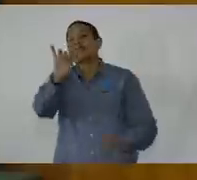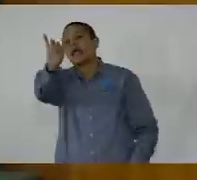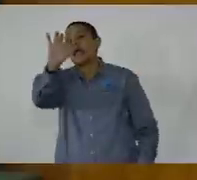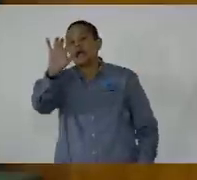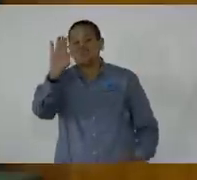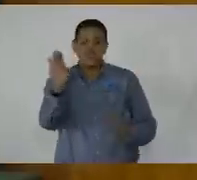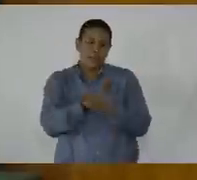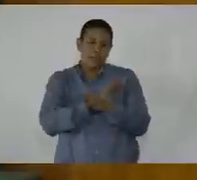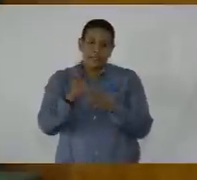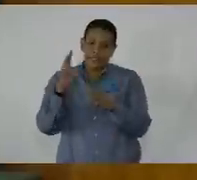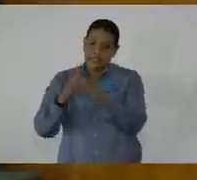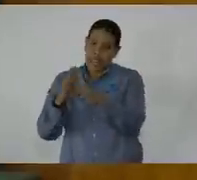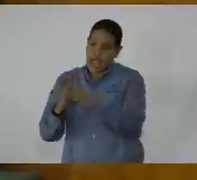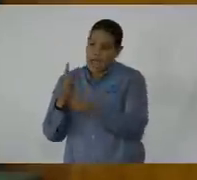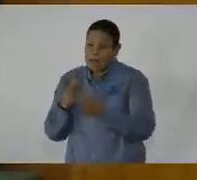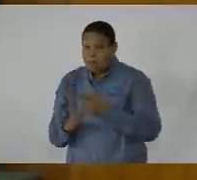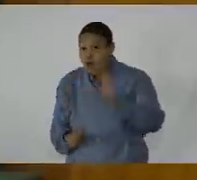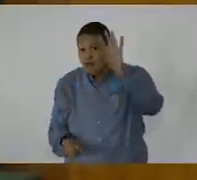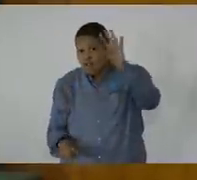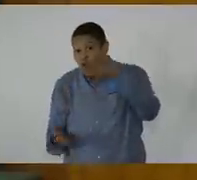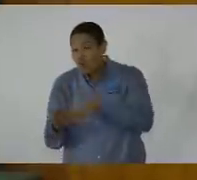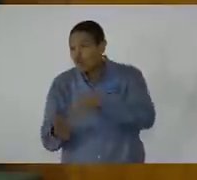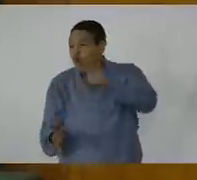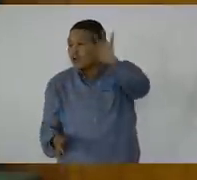16,800 business names and